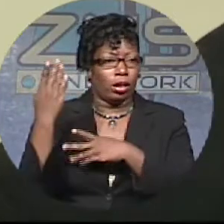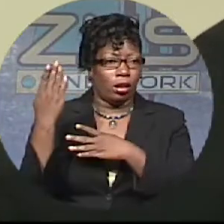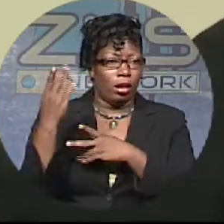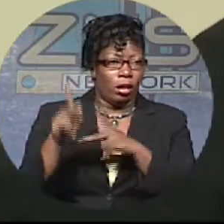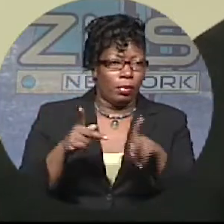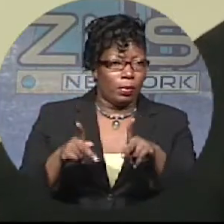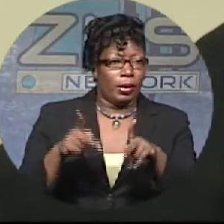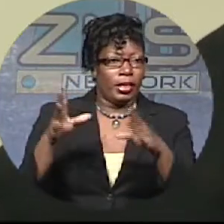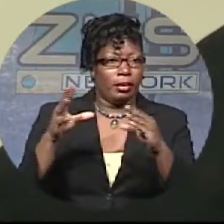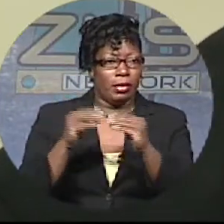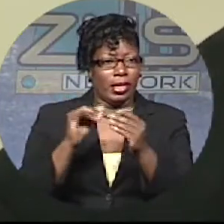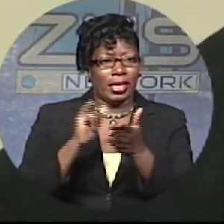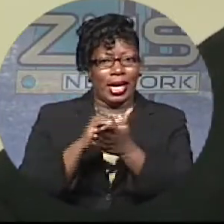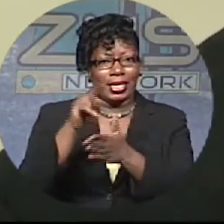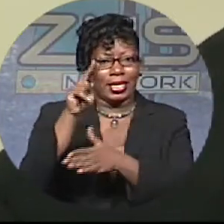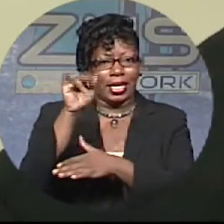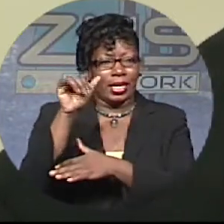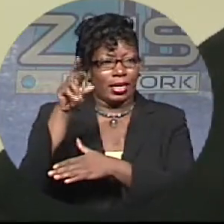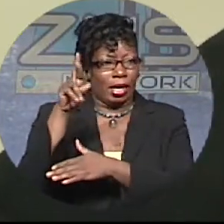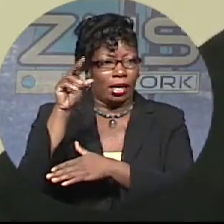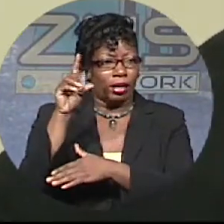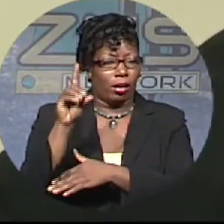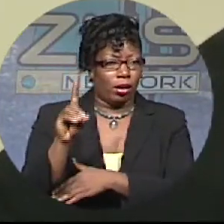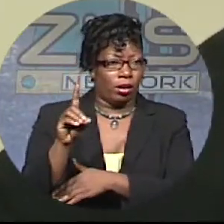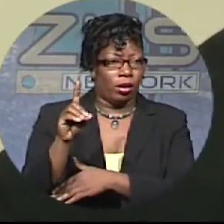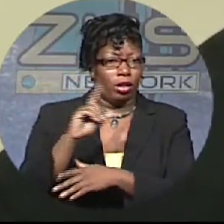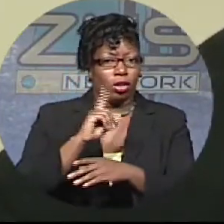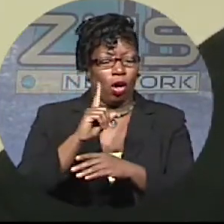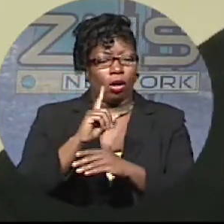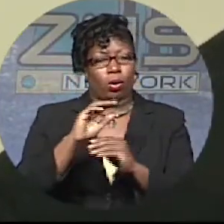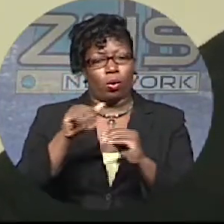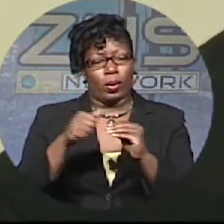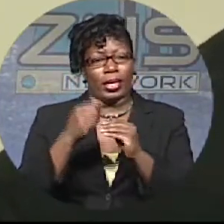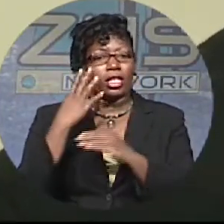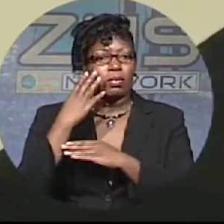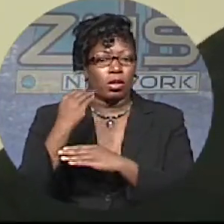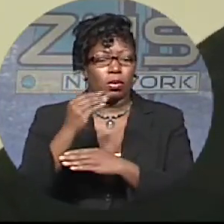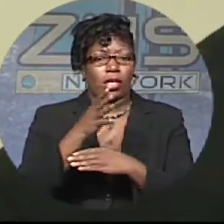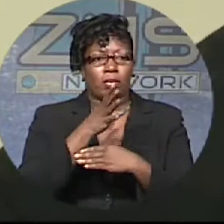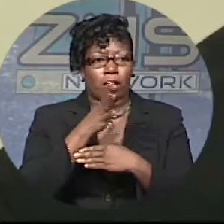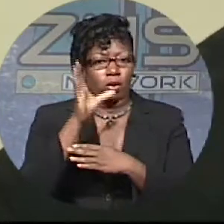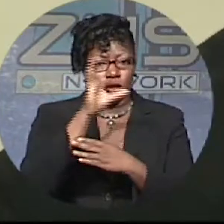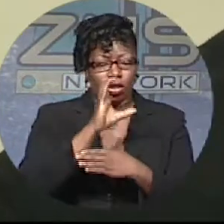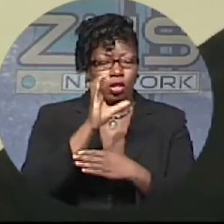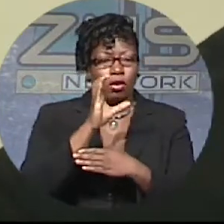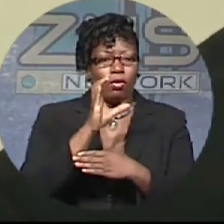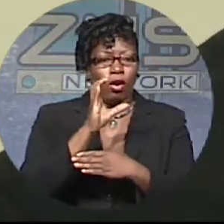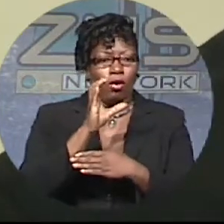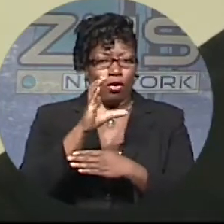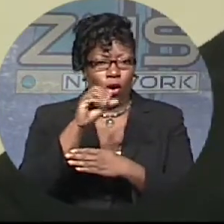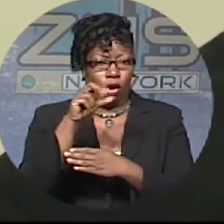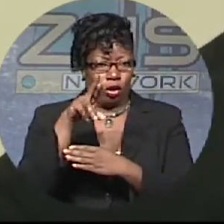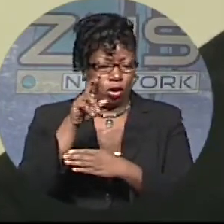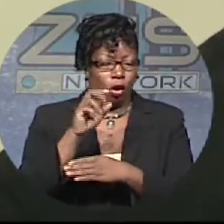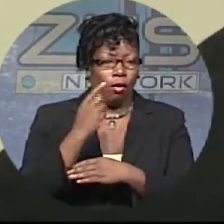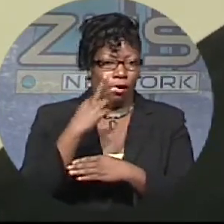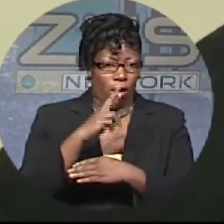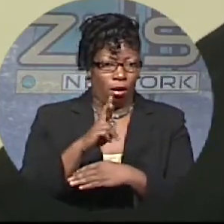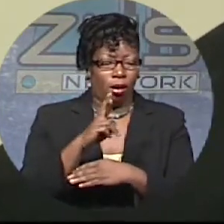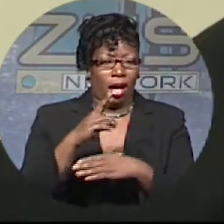meeting that Nygaard spoke to me about the experience with his mother when he was searching for a cure for her, and his